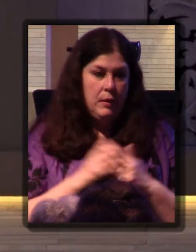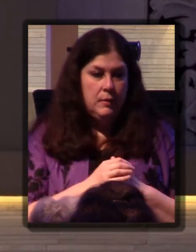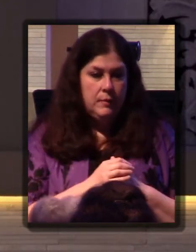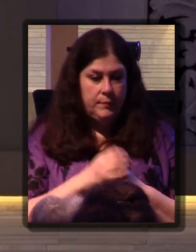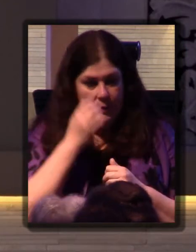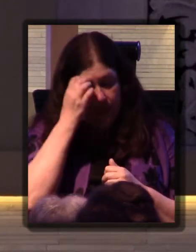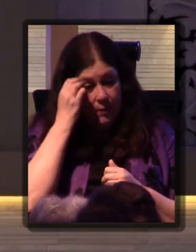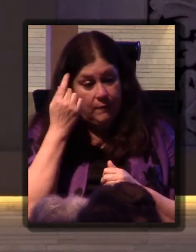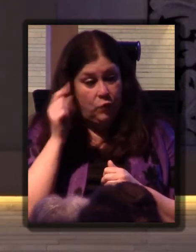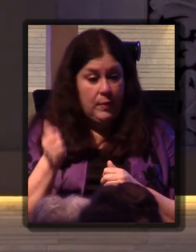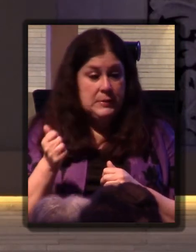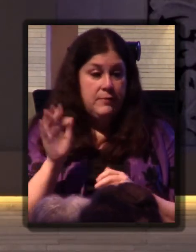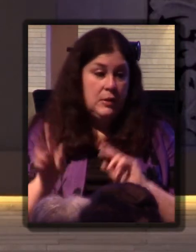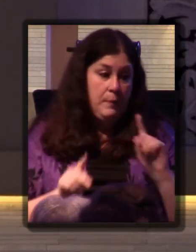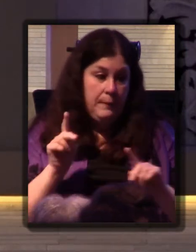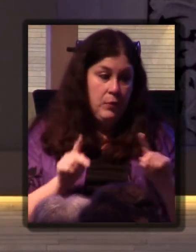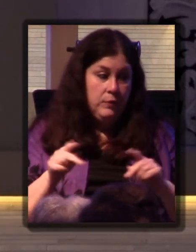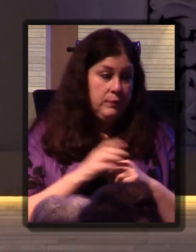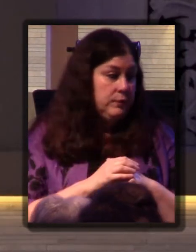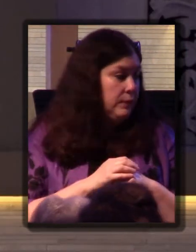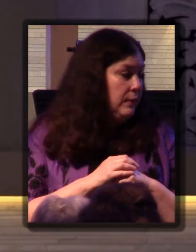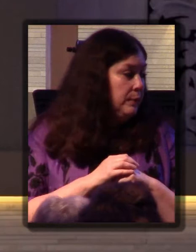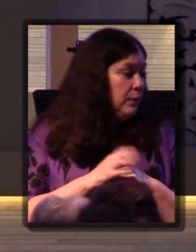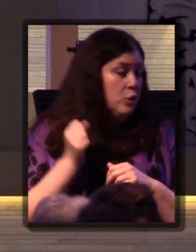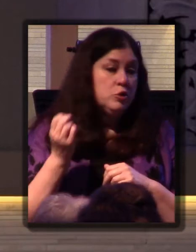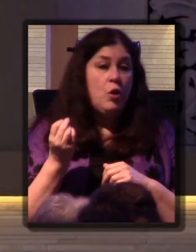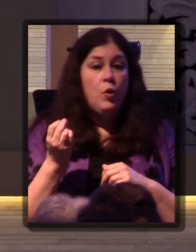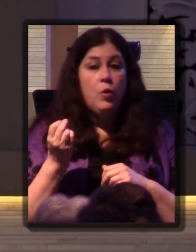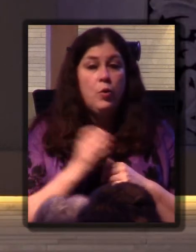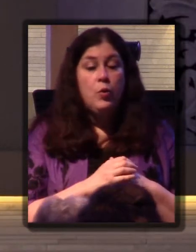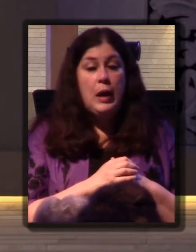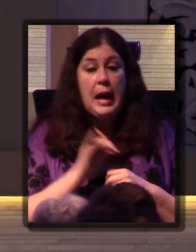they desired for themselves and their people. And so